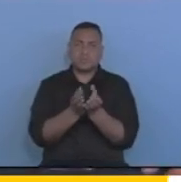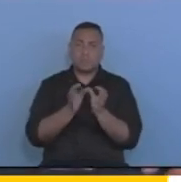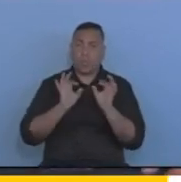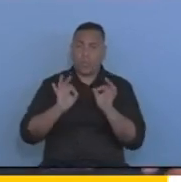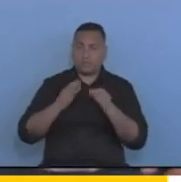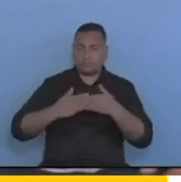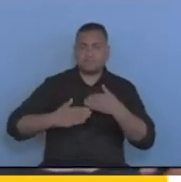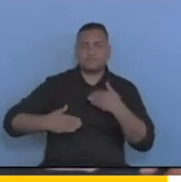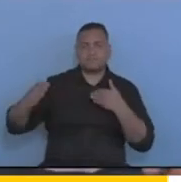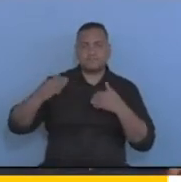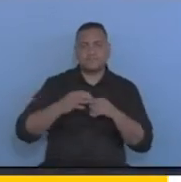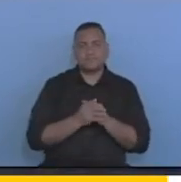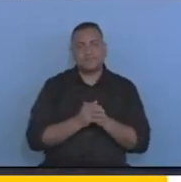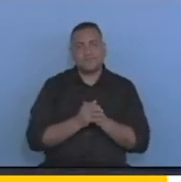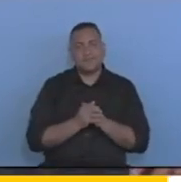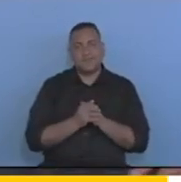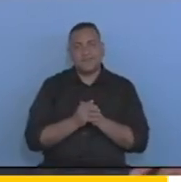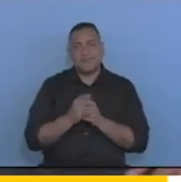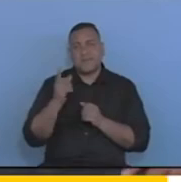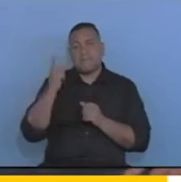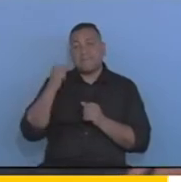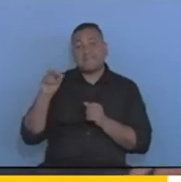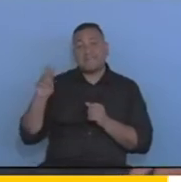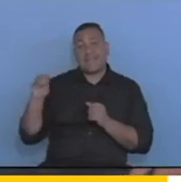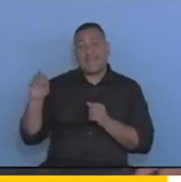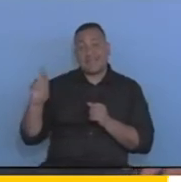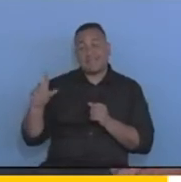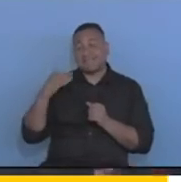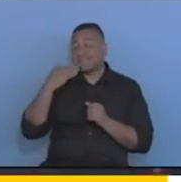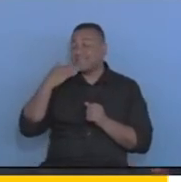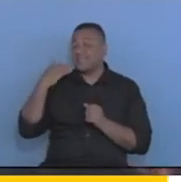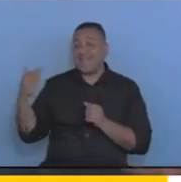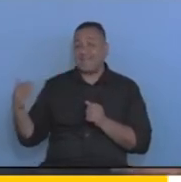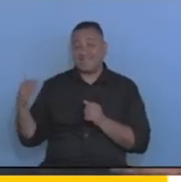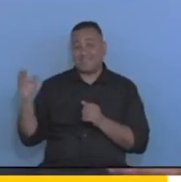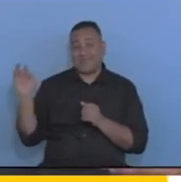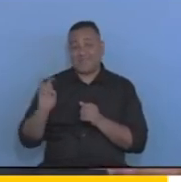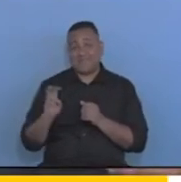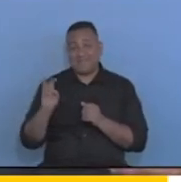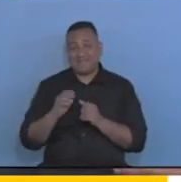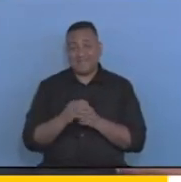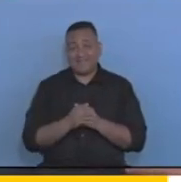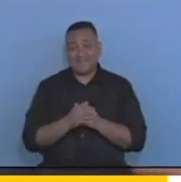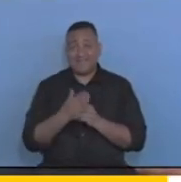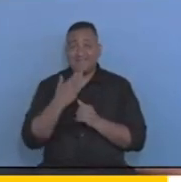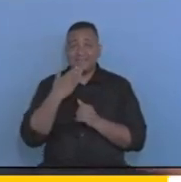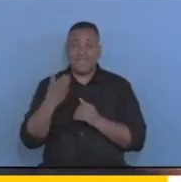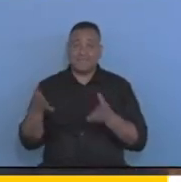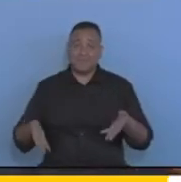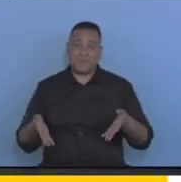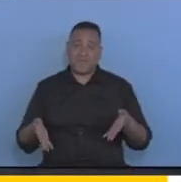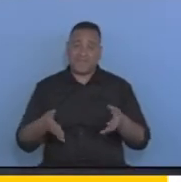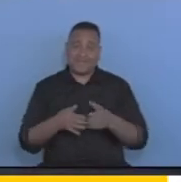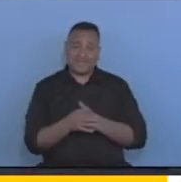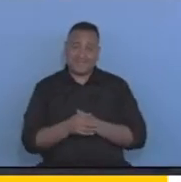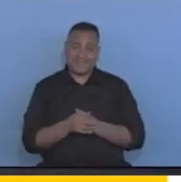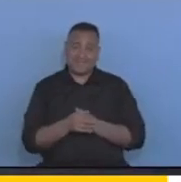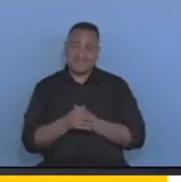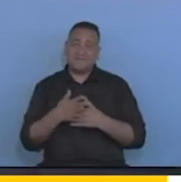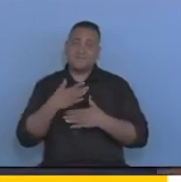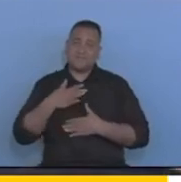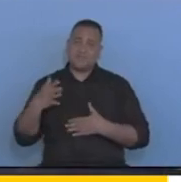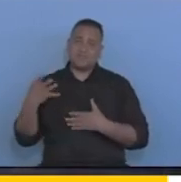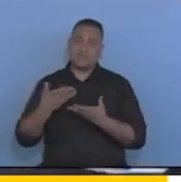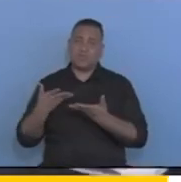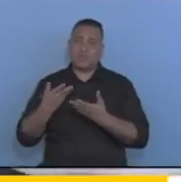It is. Mr. Les, thank you so much. Thank you so much. Thanks it for was coming exciting. On, man. Yeah, absolute thanks pleasure. For having me. No, absolute pleasure talking to you. Don't go too